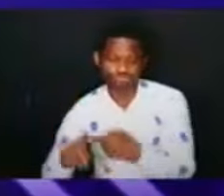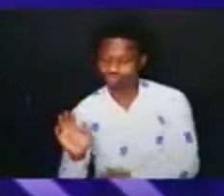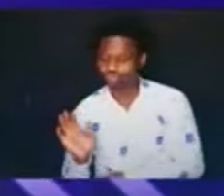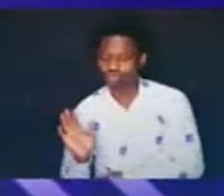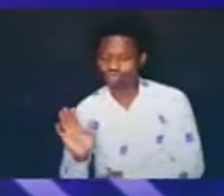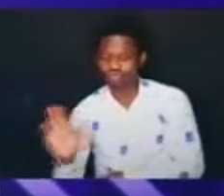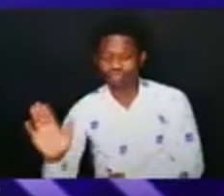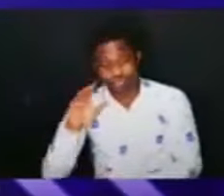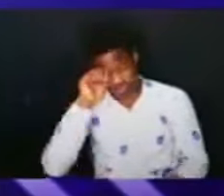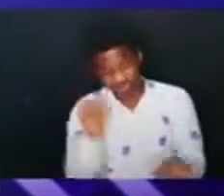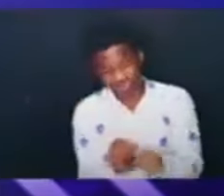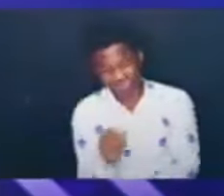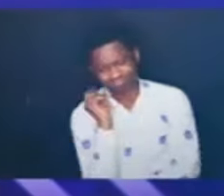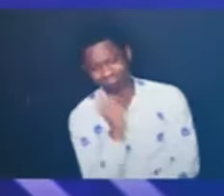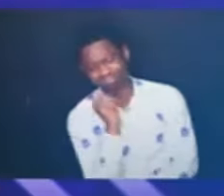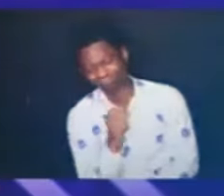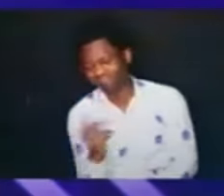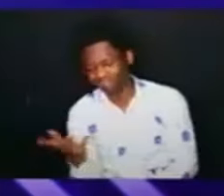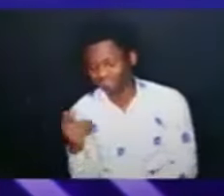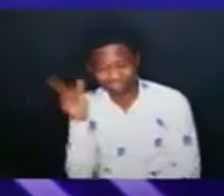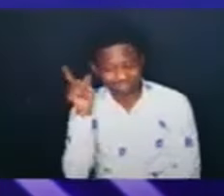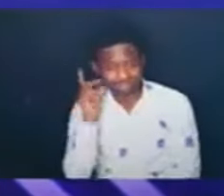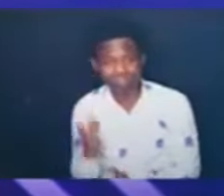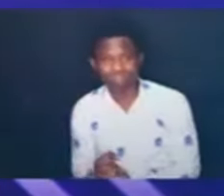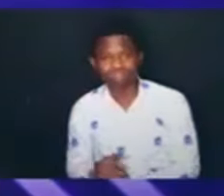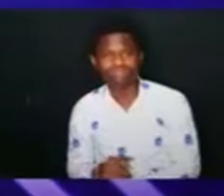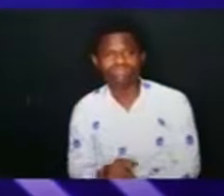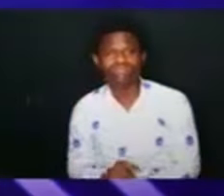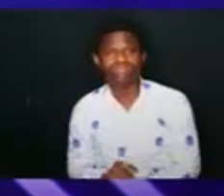mumie ntie Joseph ono ankasa na dance a odi edi chire ni nuanom.